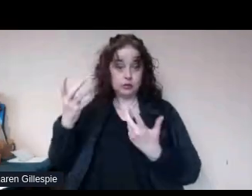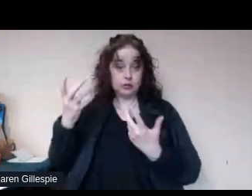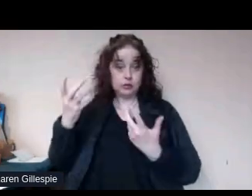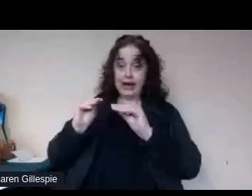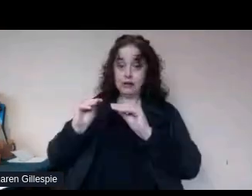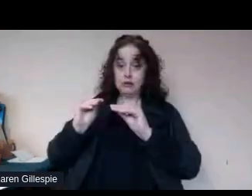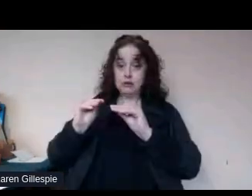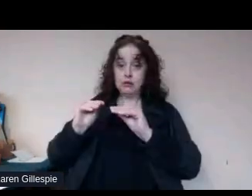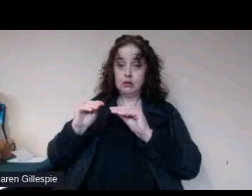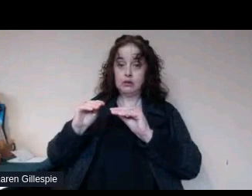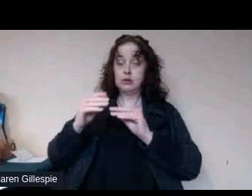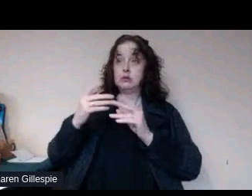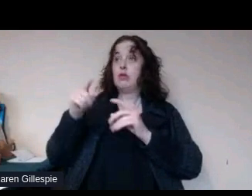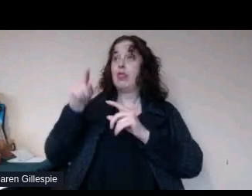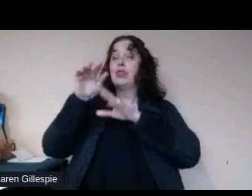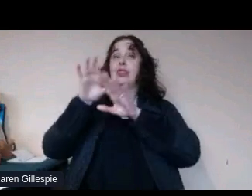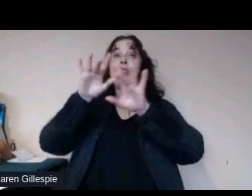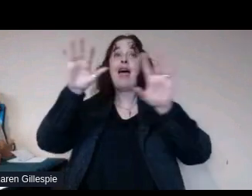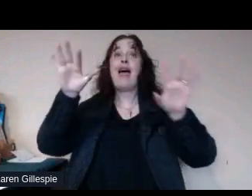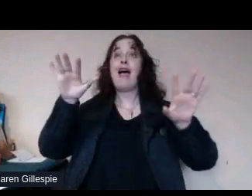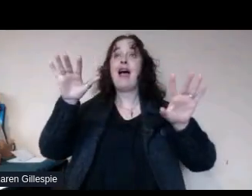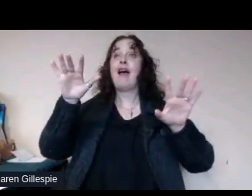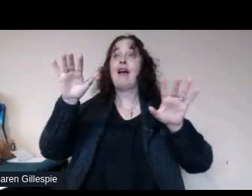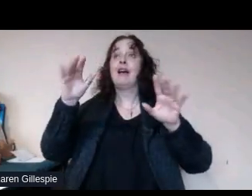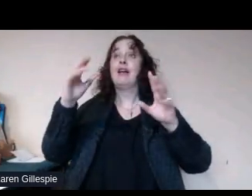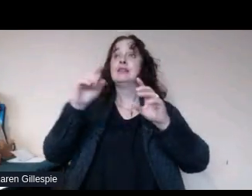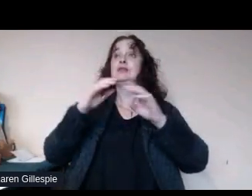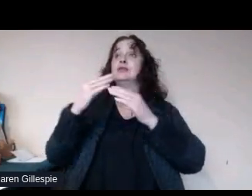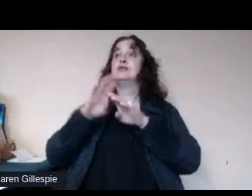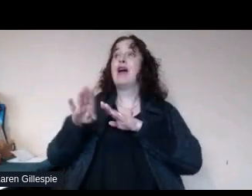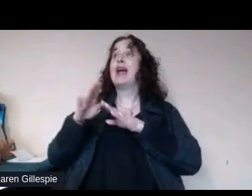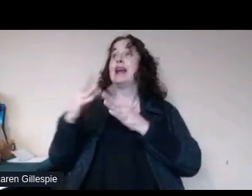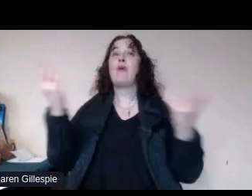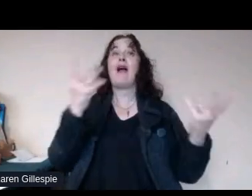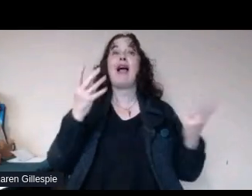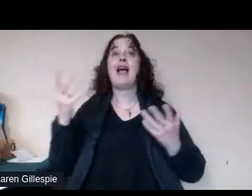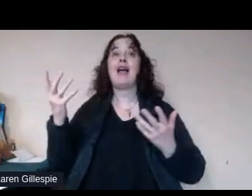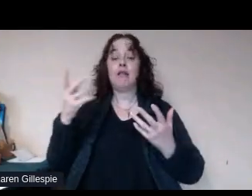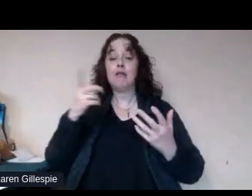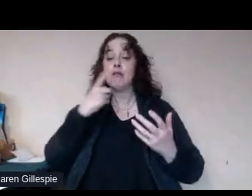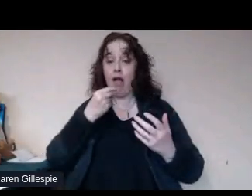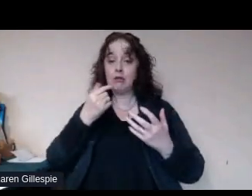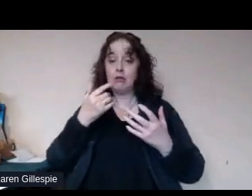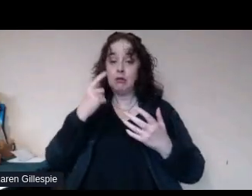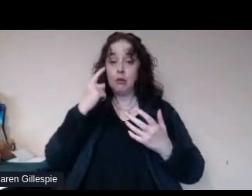don't know the providers that are out there in the market that are certified, that they can prove they have